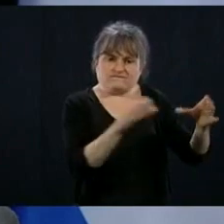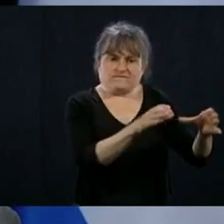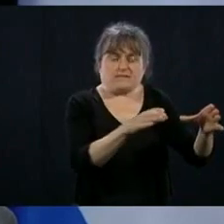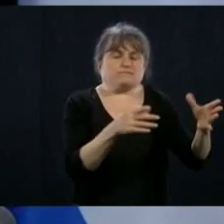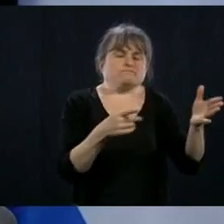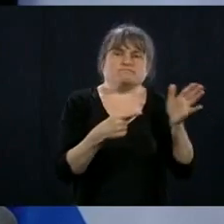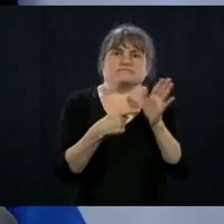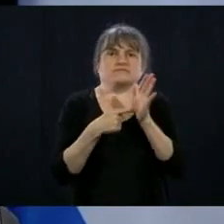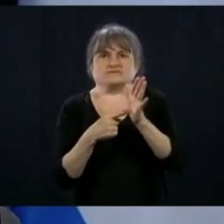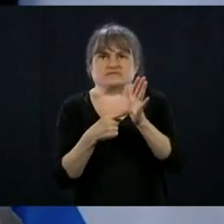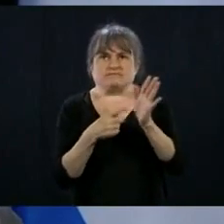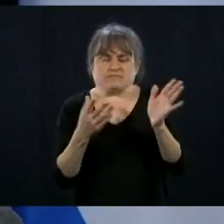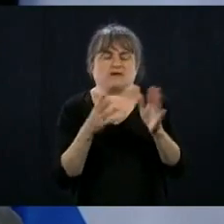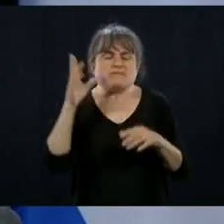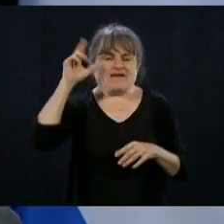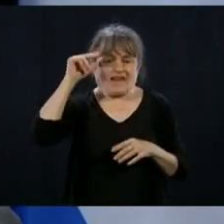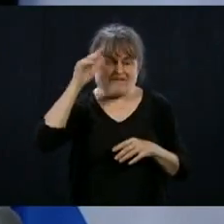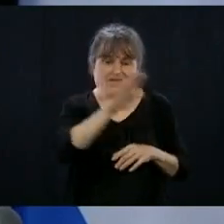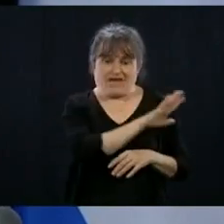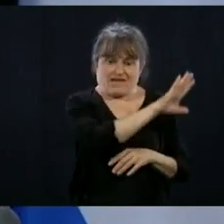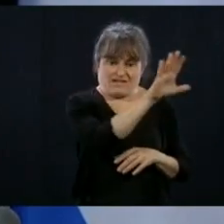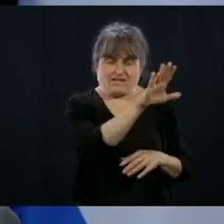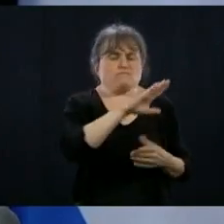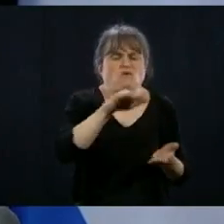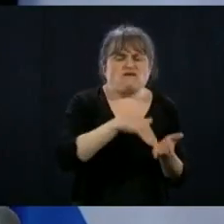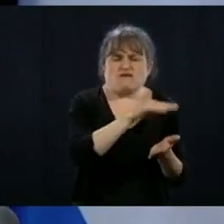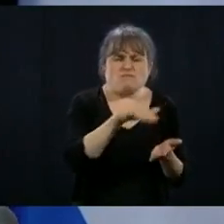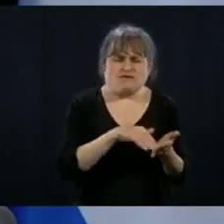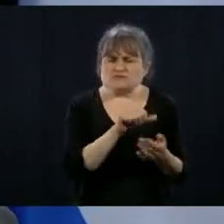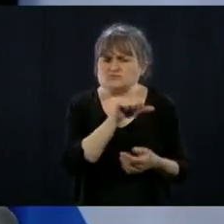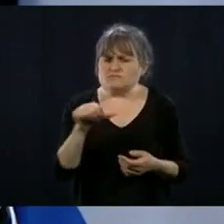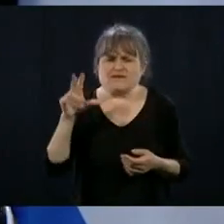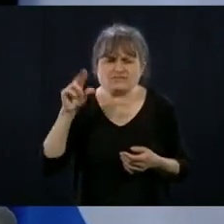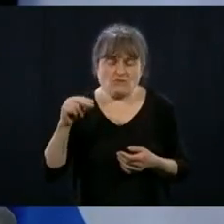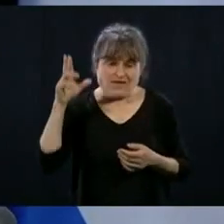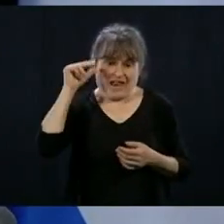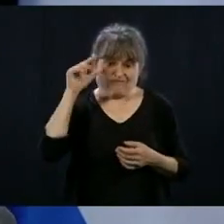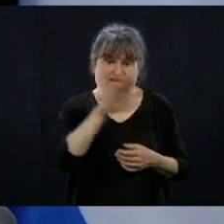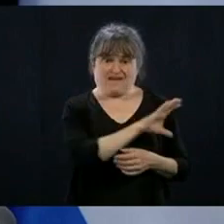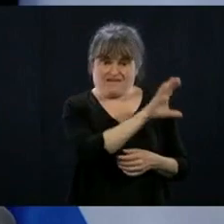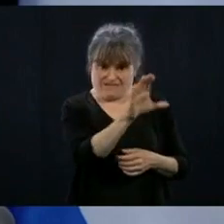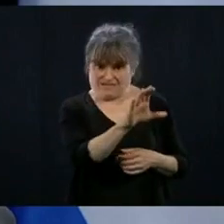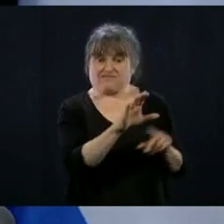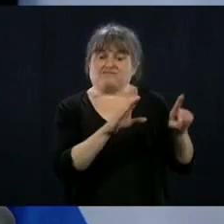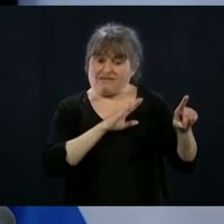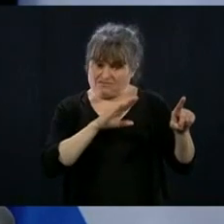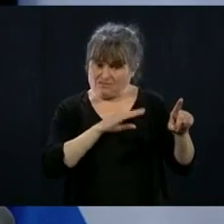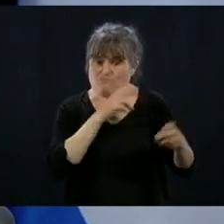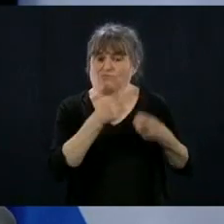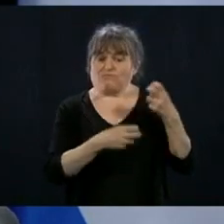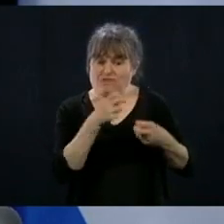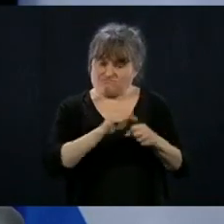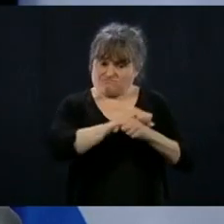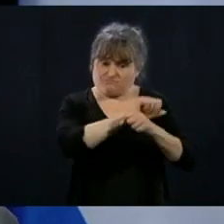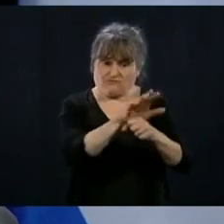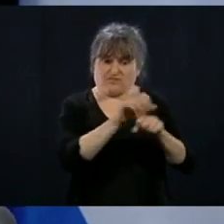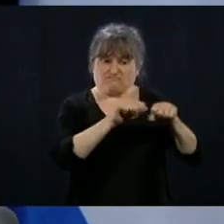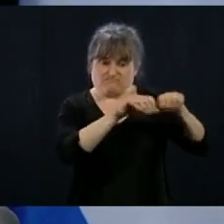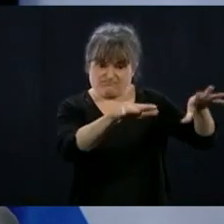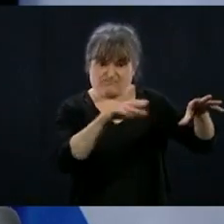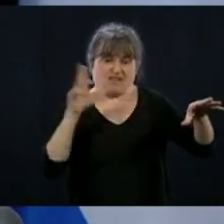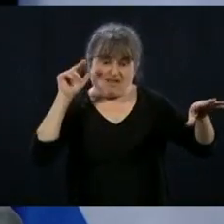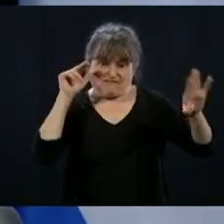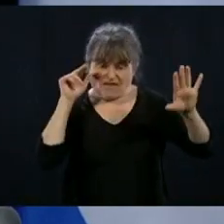transmission rate in one place. If we show, for example, because you have to see that Laval, we're talking a lot about Montreal, but Laval is just as much of a hot spot as